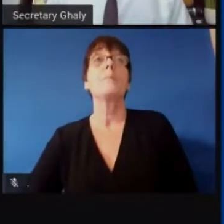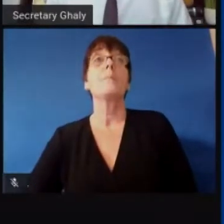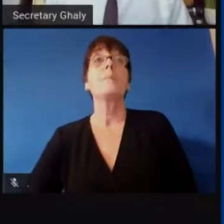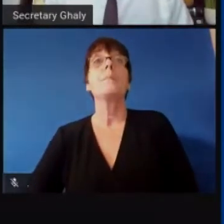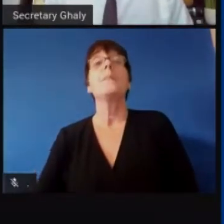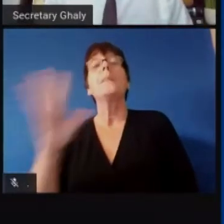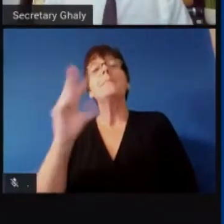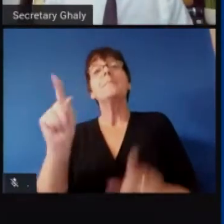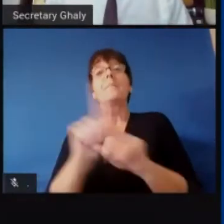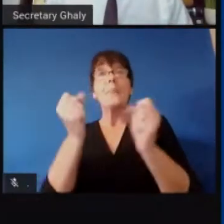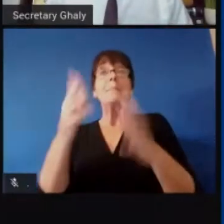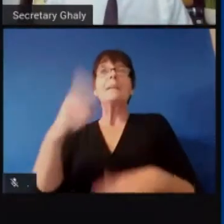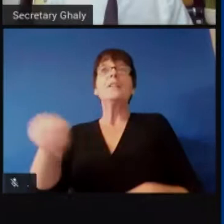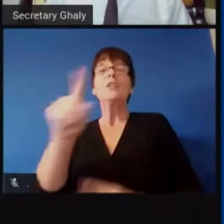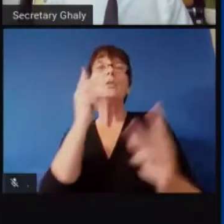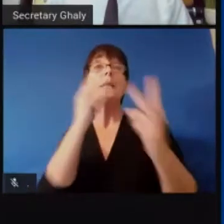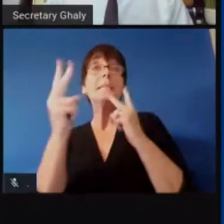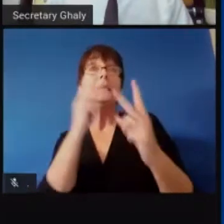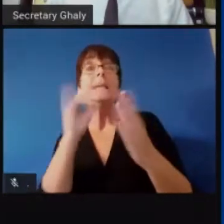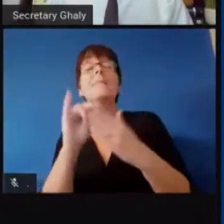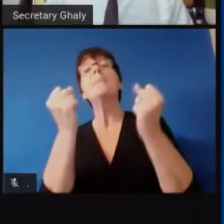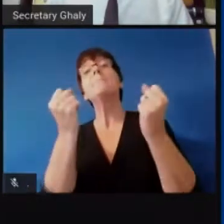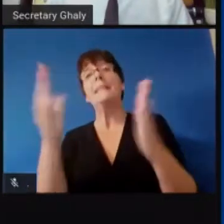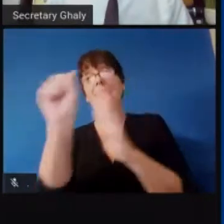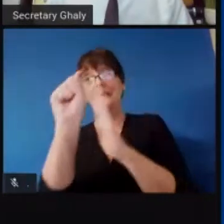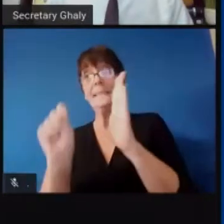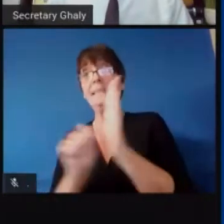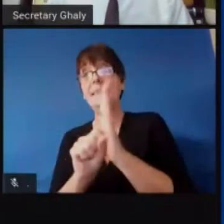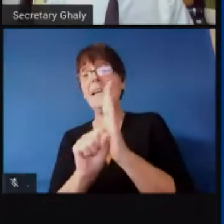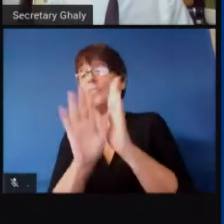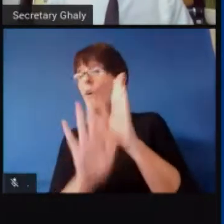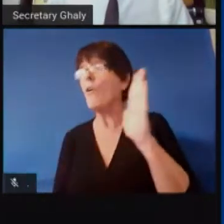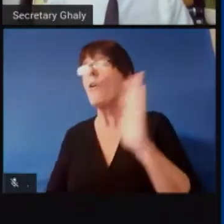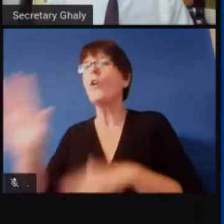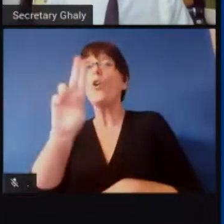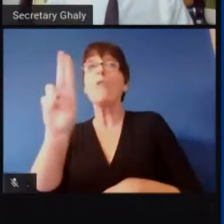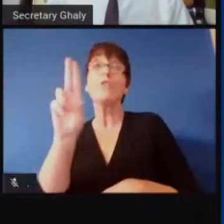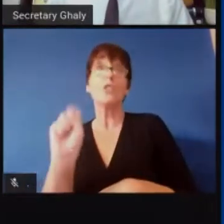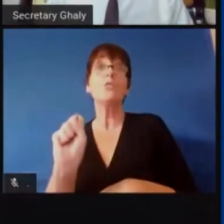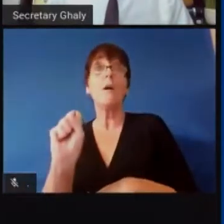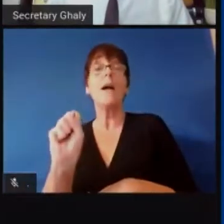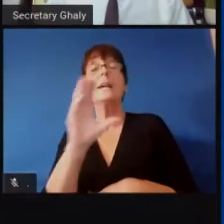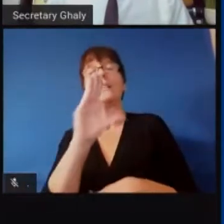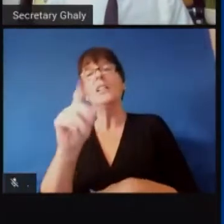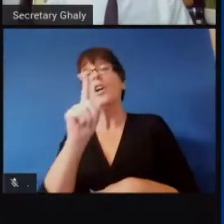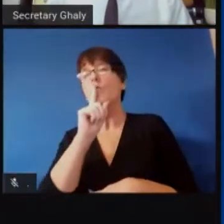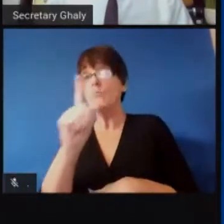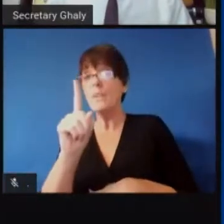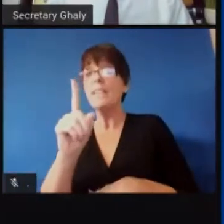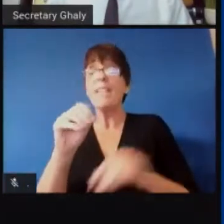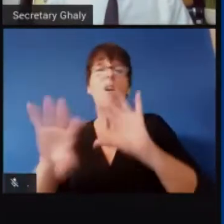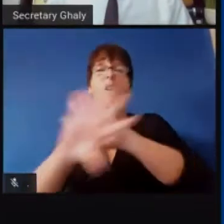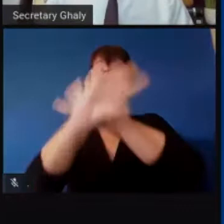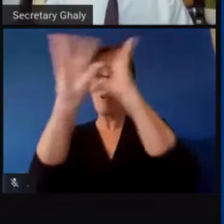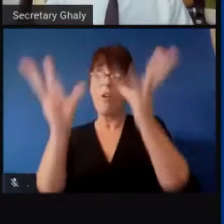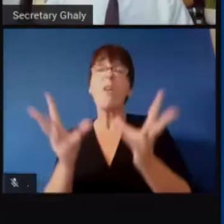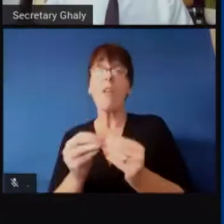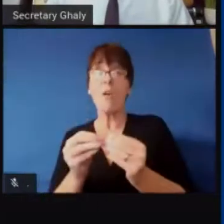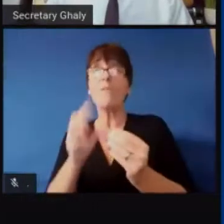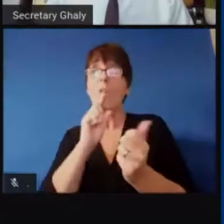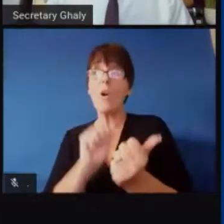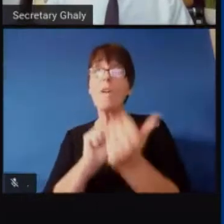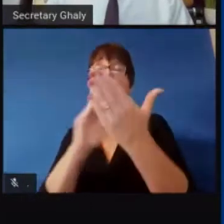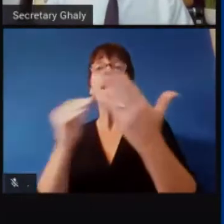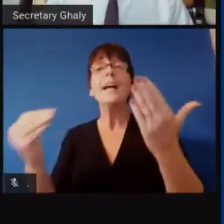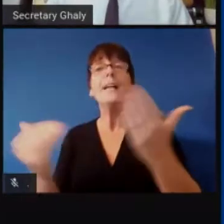And as many of you are seeing, that many states across the nation, and frankly, nations across the globe, are facing new